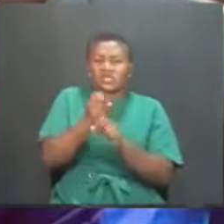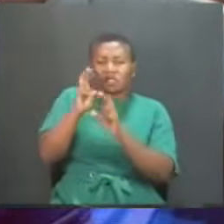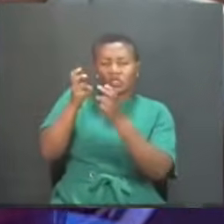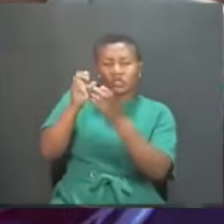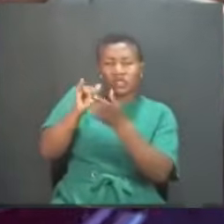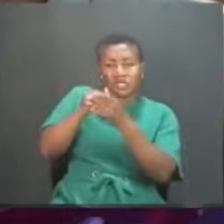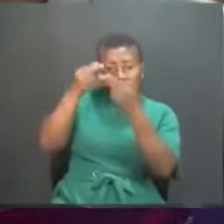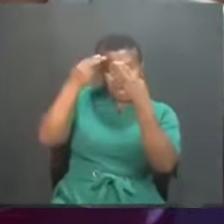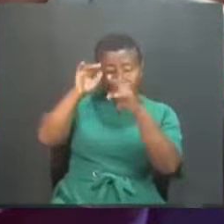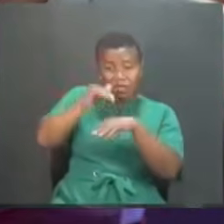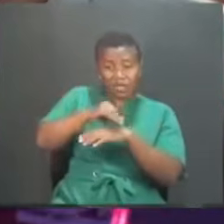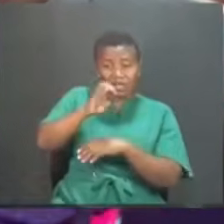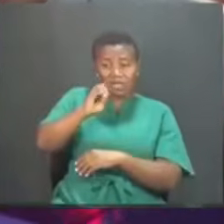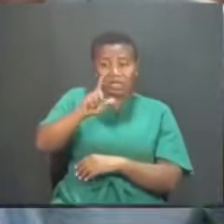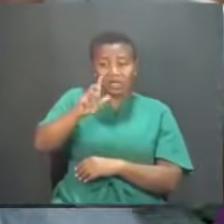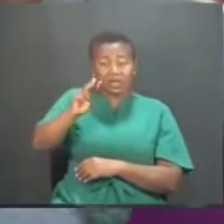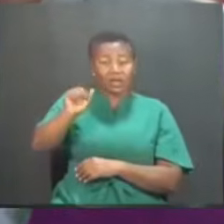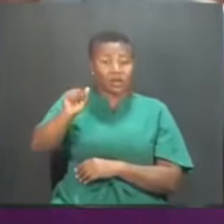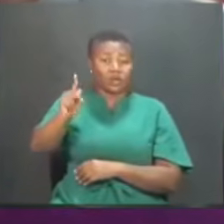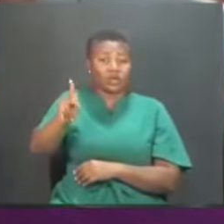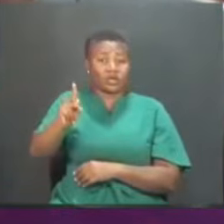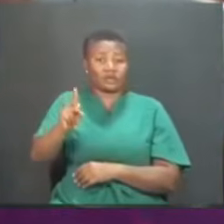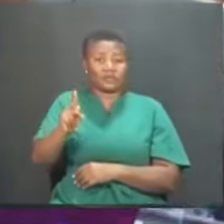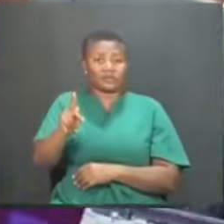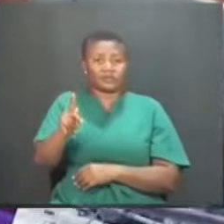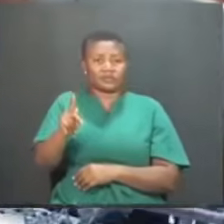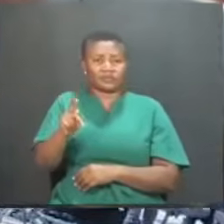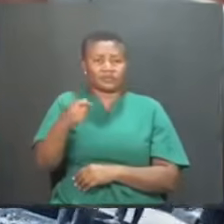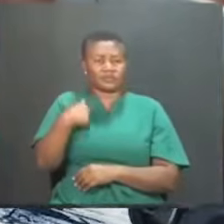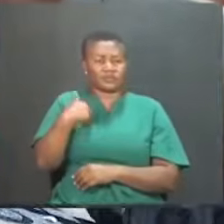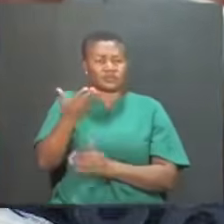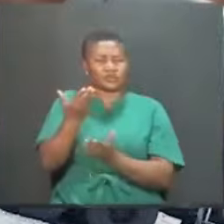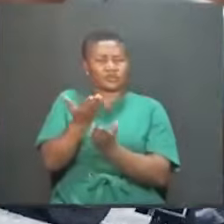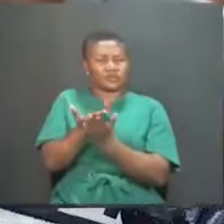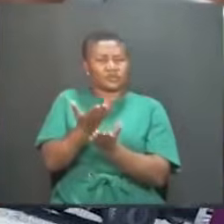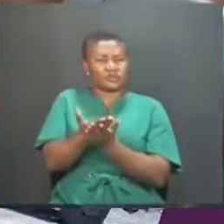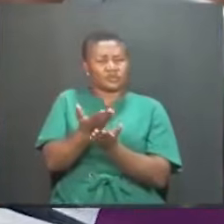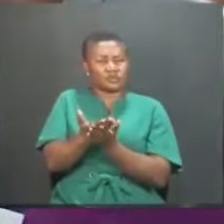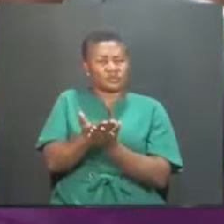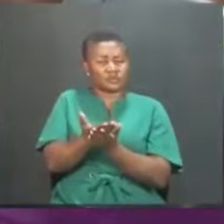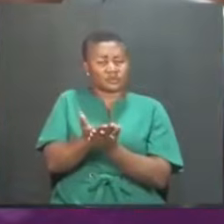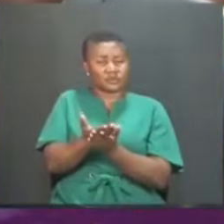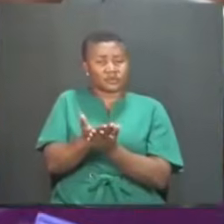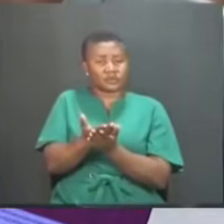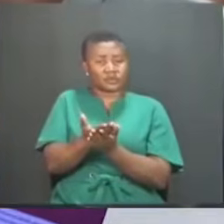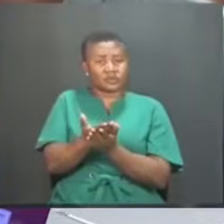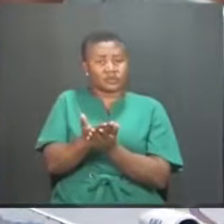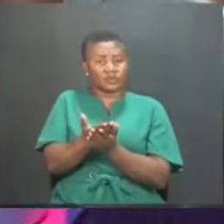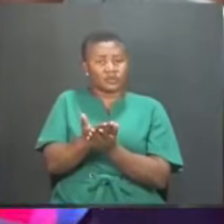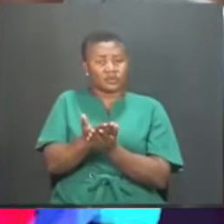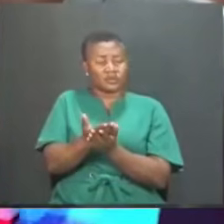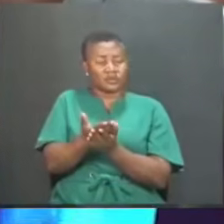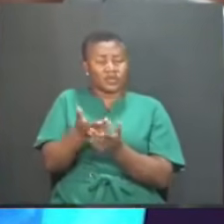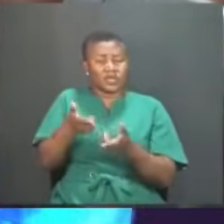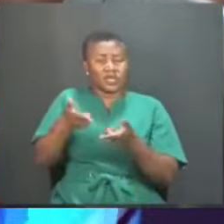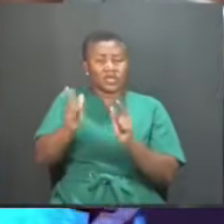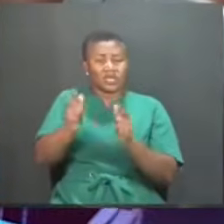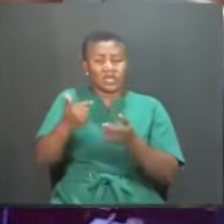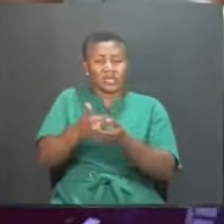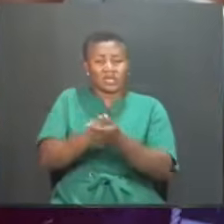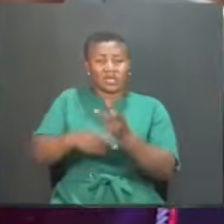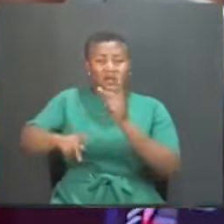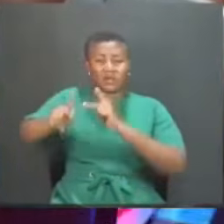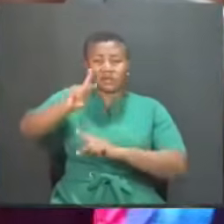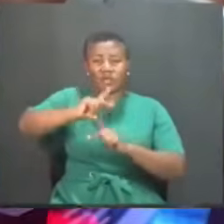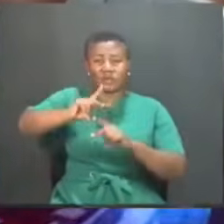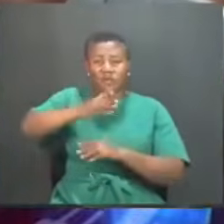this House. Mr. Speaker, I want to plead that let the optics be right. Let the Ghanaian people out there see